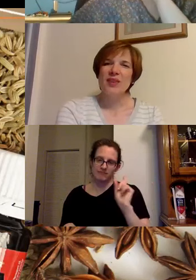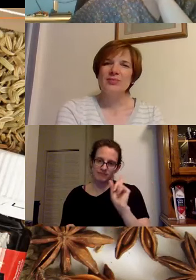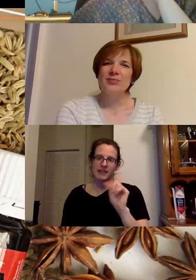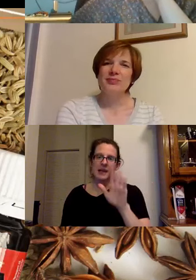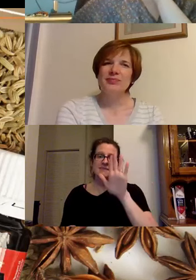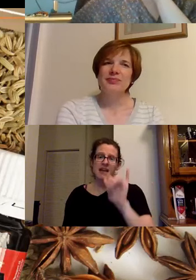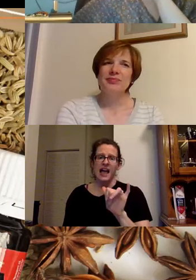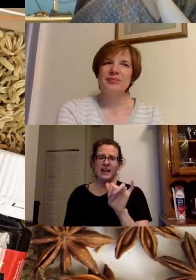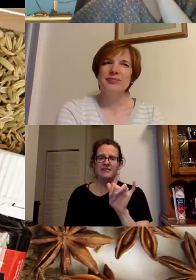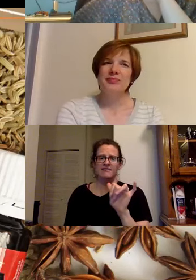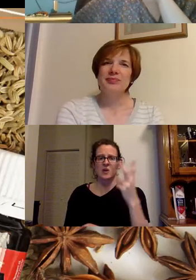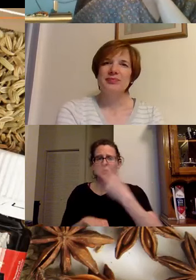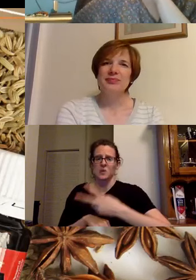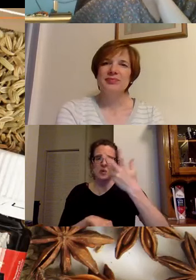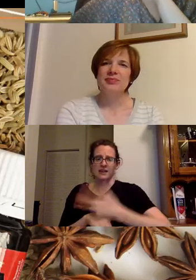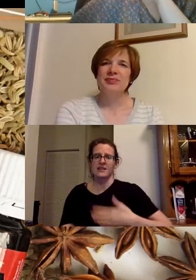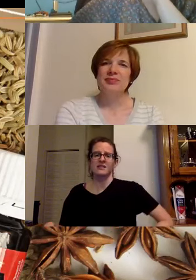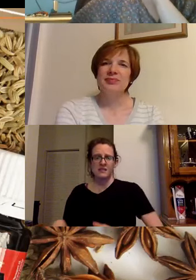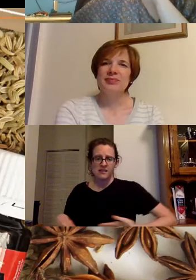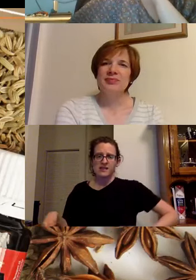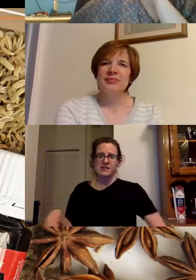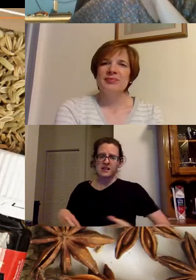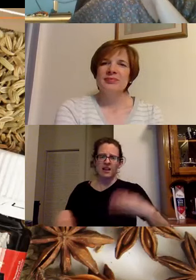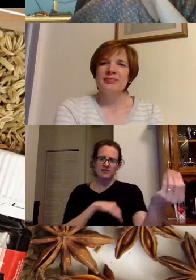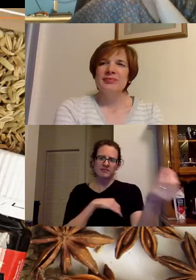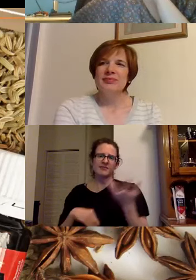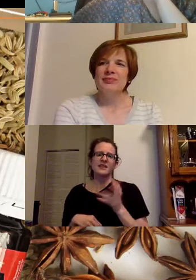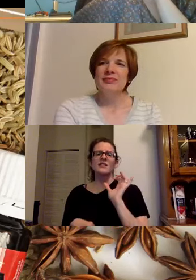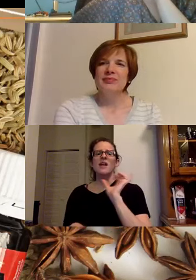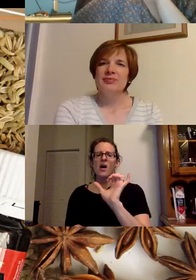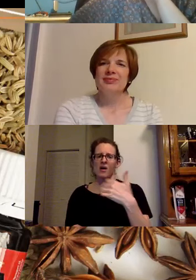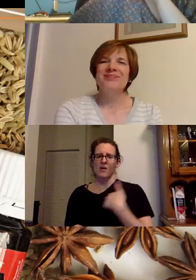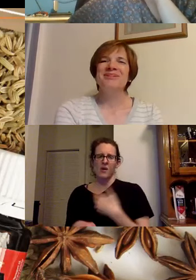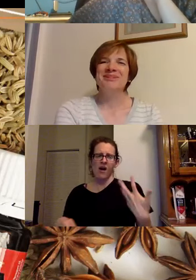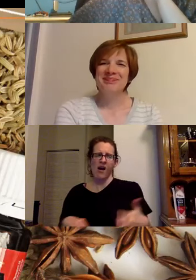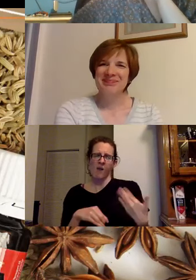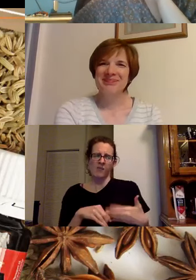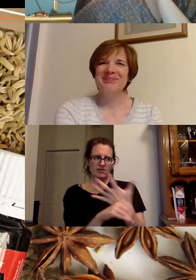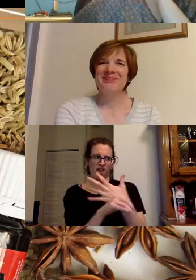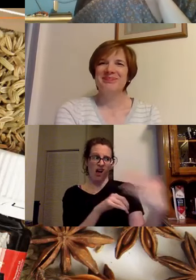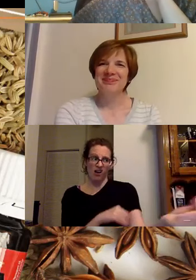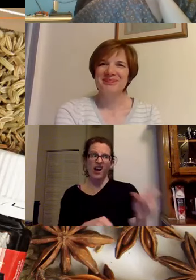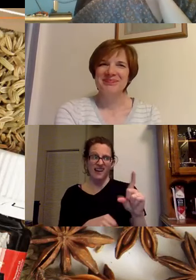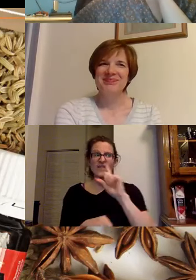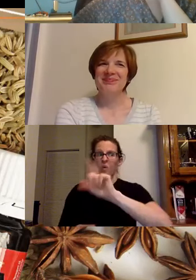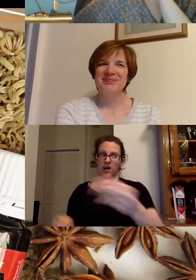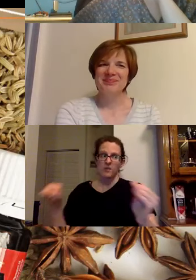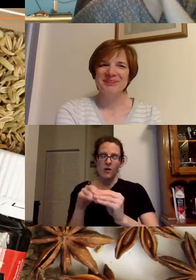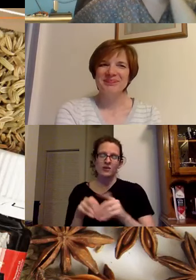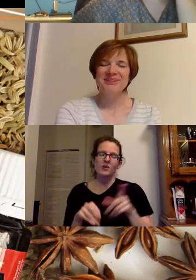But after two or three days of using it, he informed me that we're almost out of the bottles. I think he's figured out that it